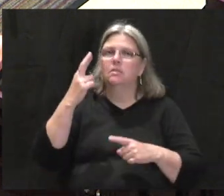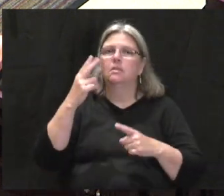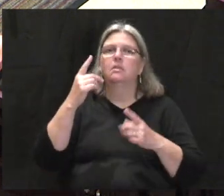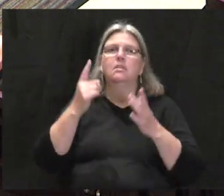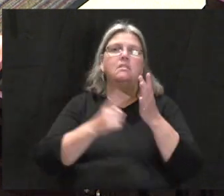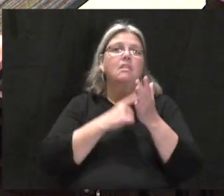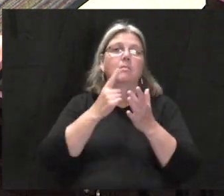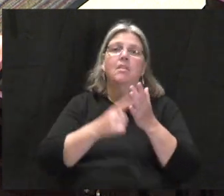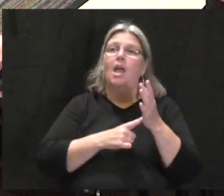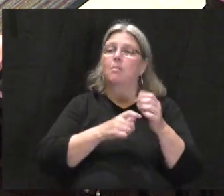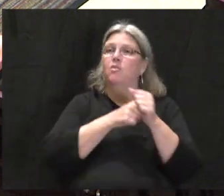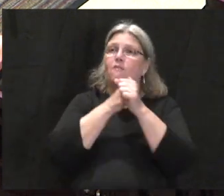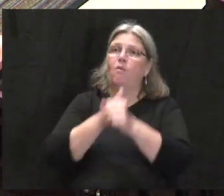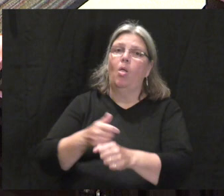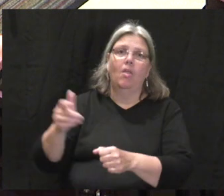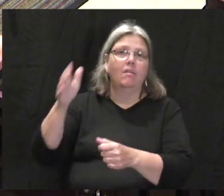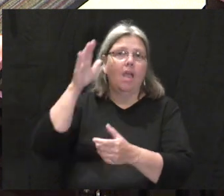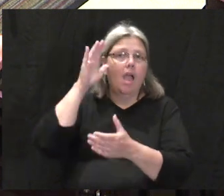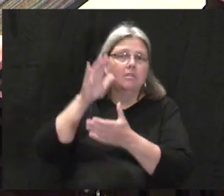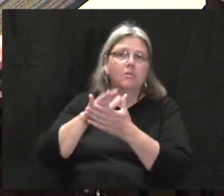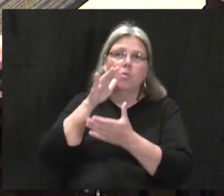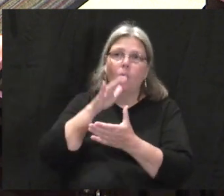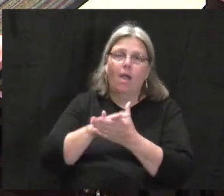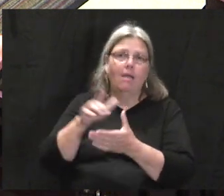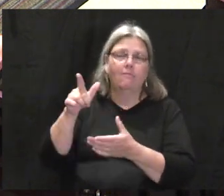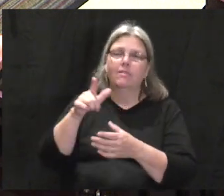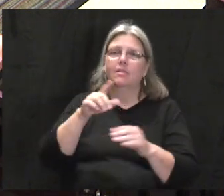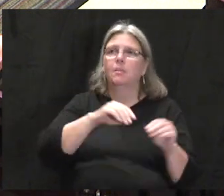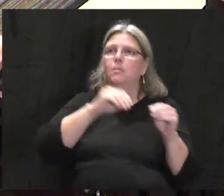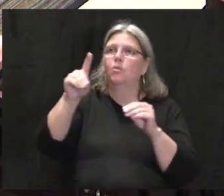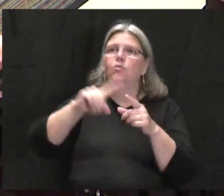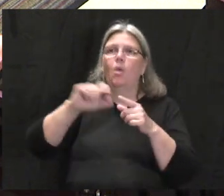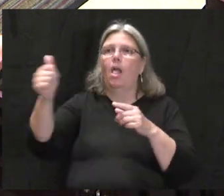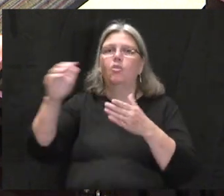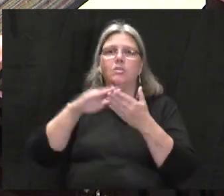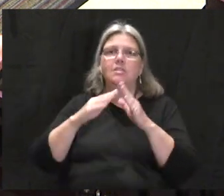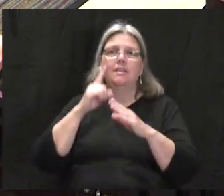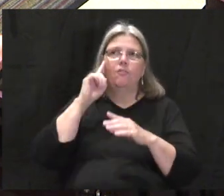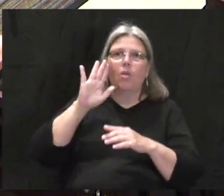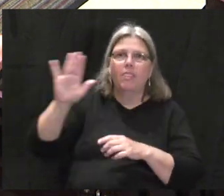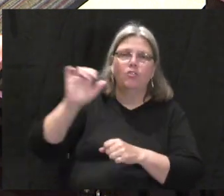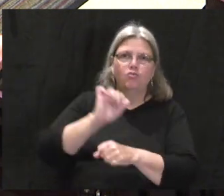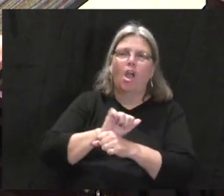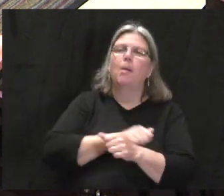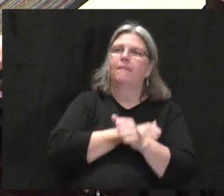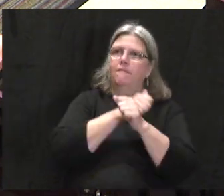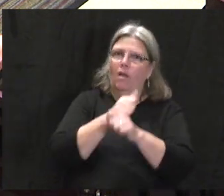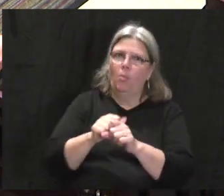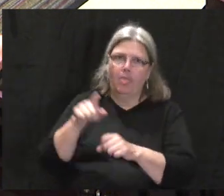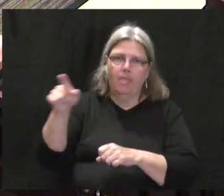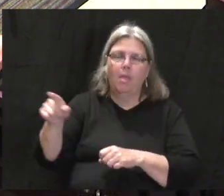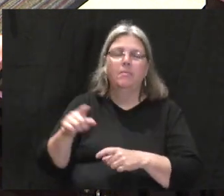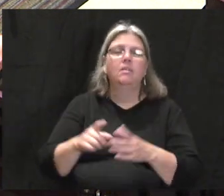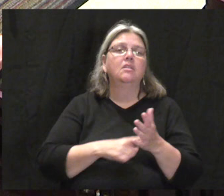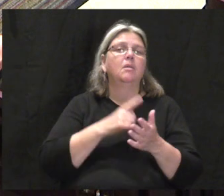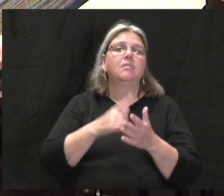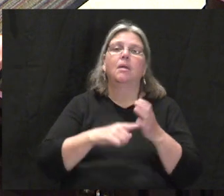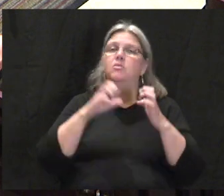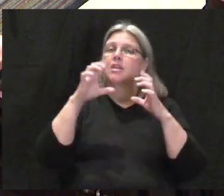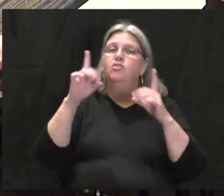people choose to go back to school and so they take a break. And a lot of times, depending on the college or university they've selected, it's out of